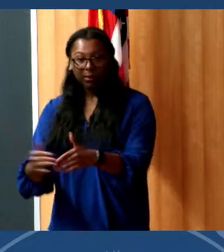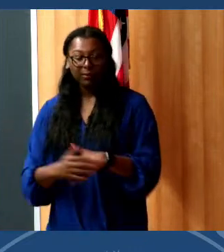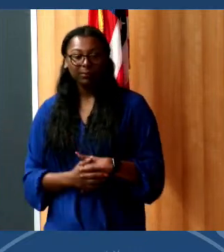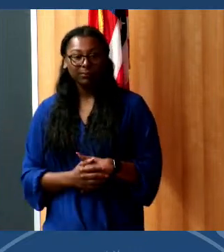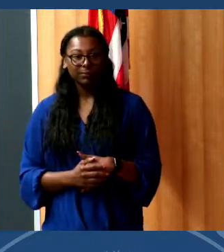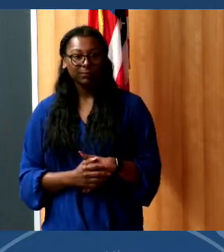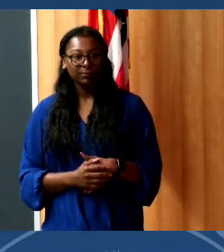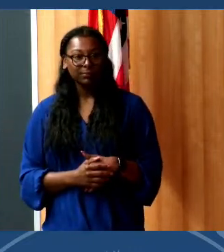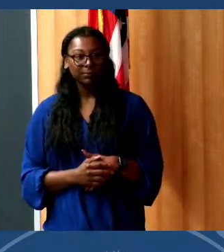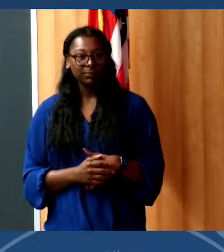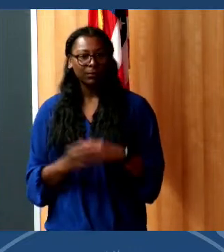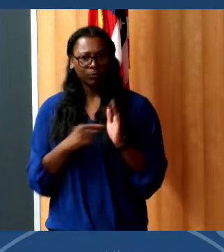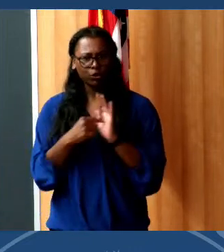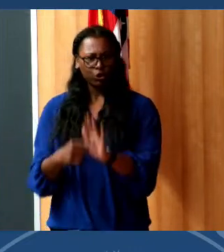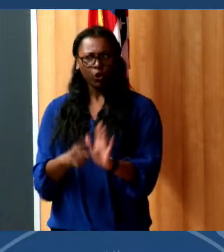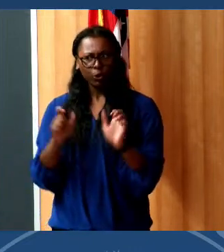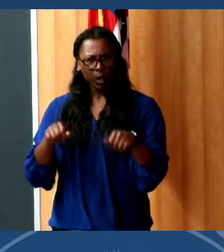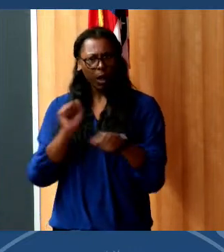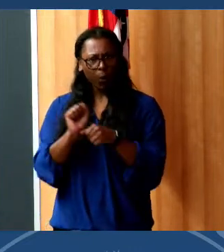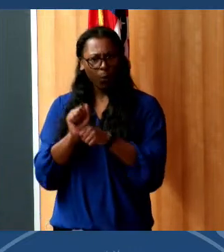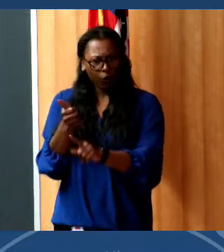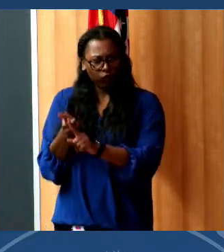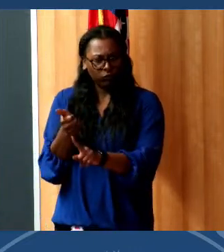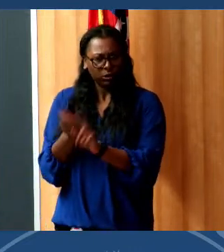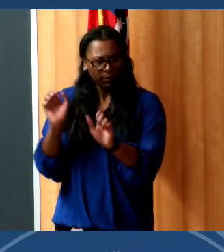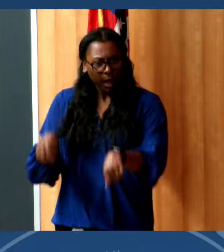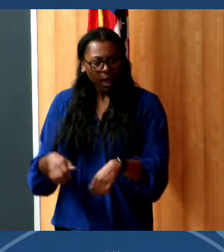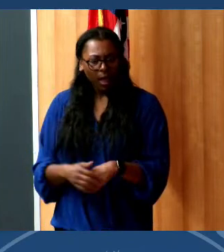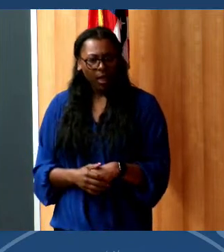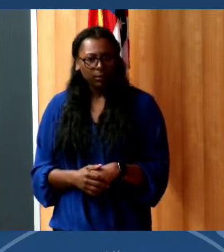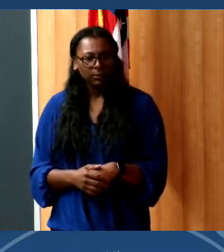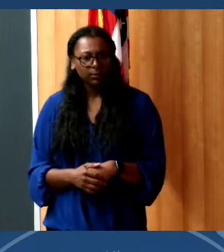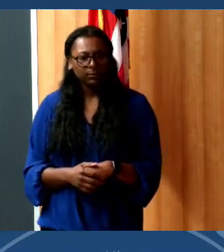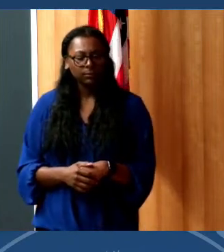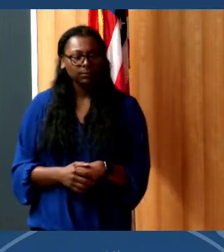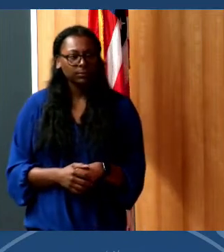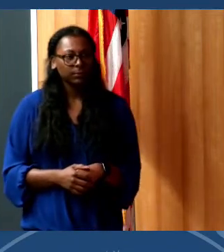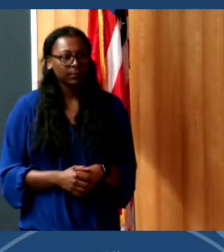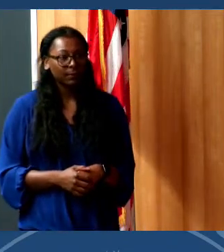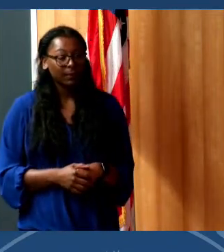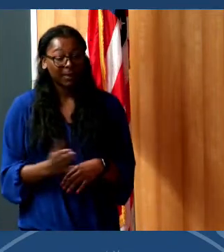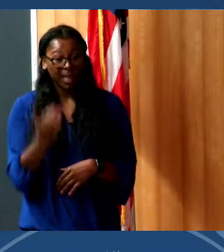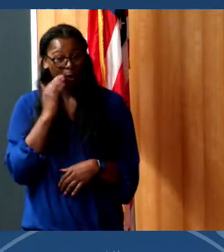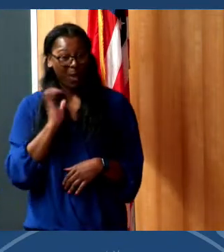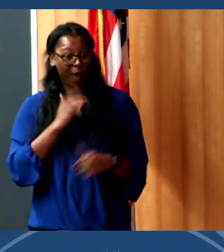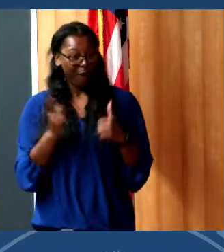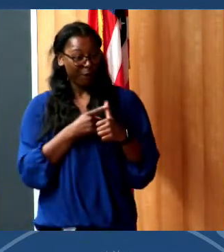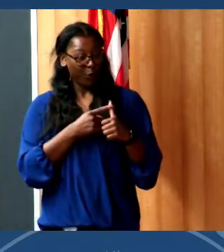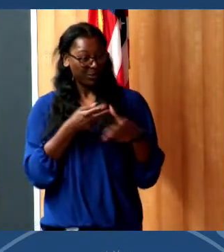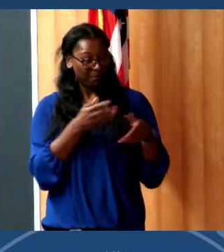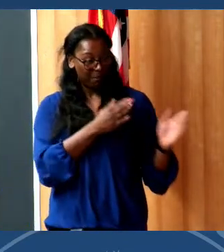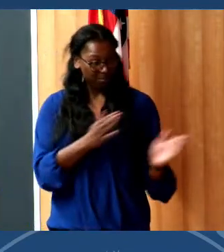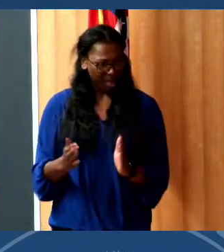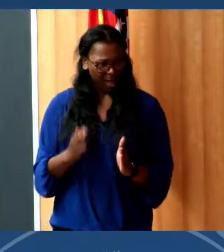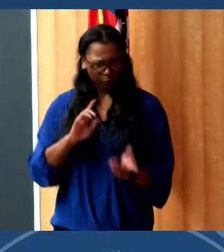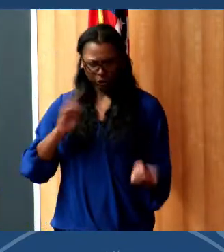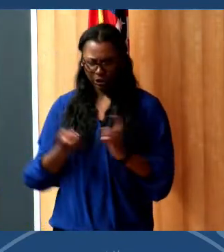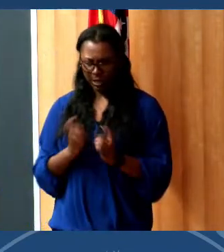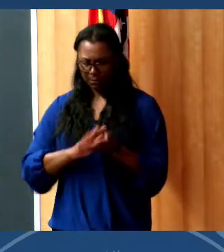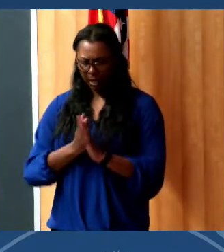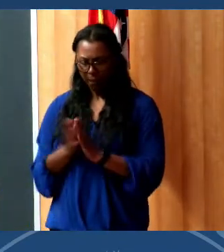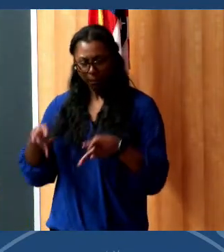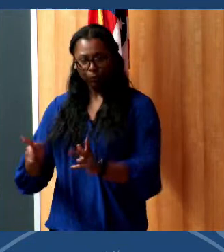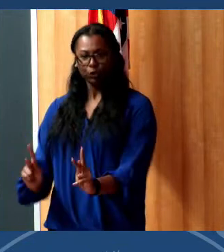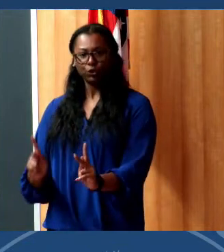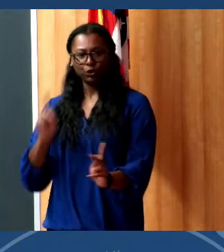Inspiring entrepreneurship. Despite some setbacks in our initial plan, we turned them into opportunities. We shifted